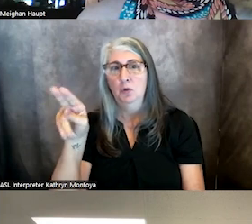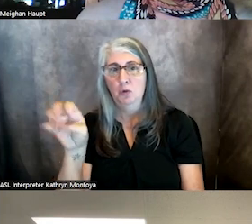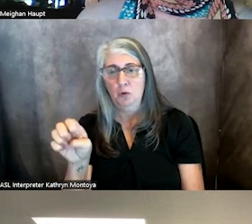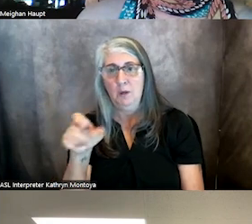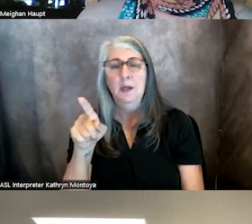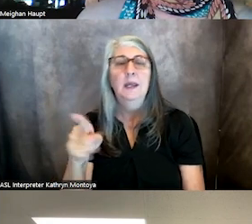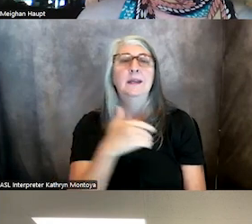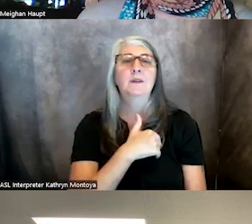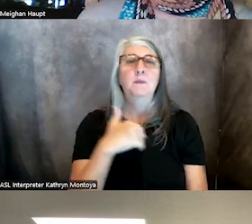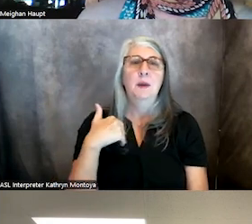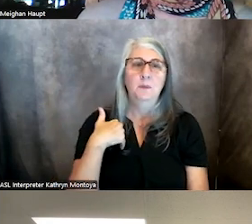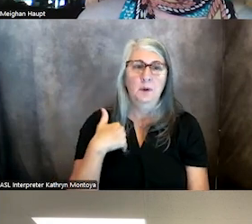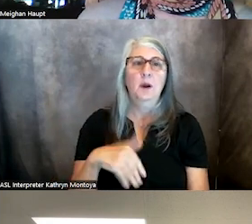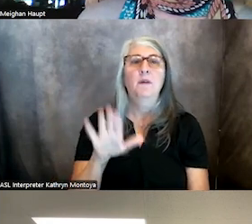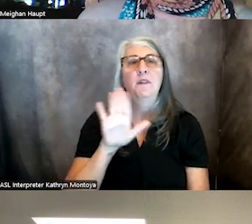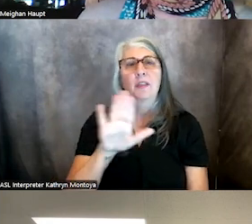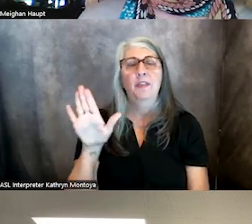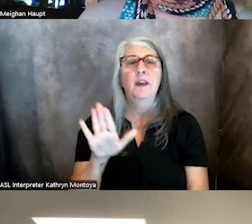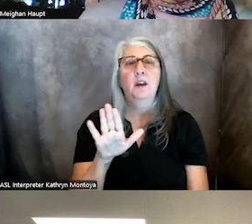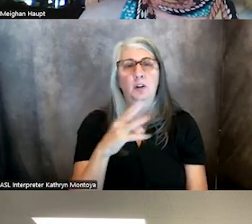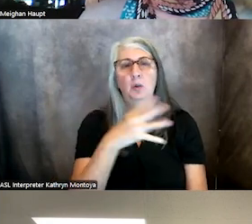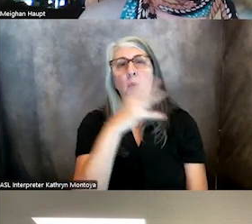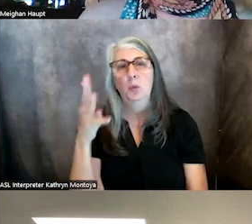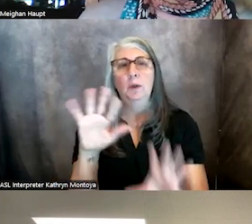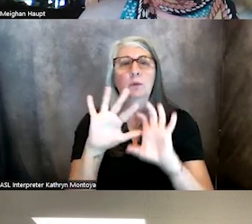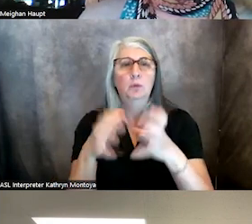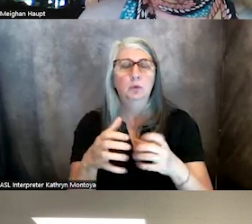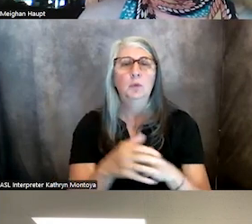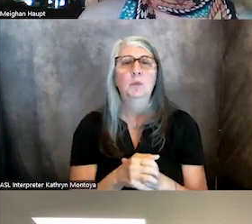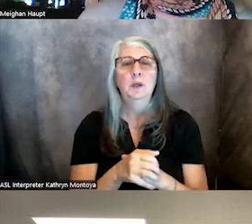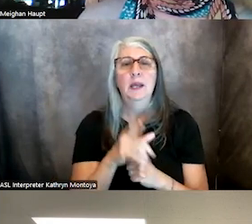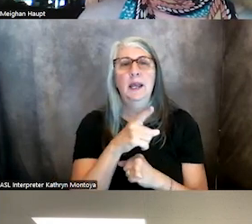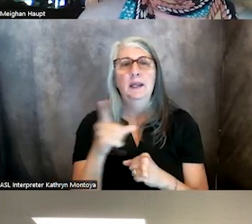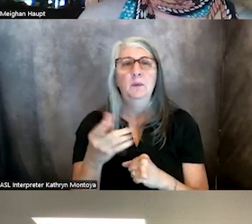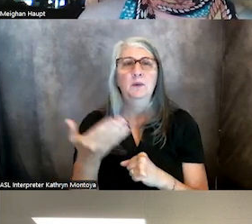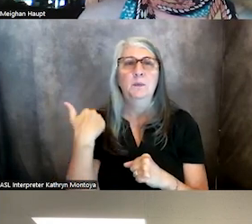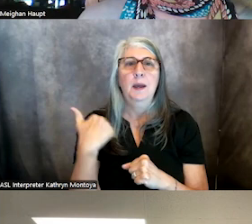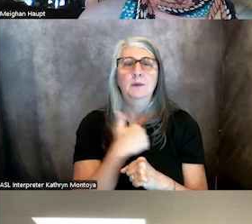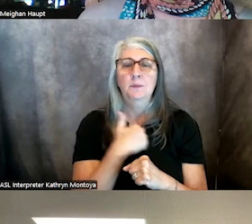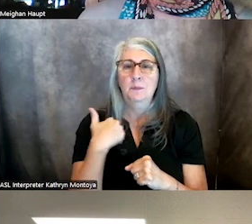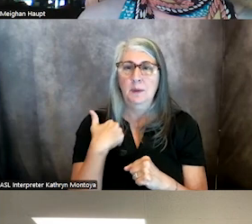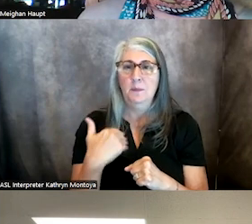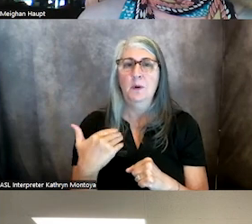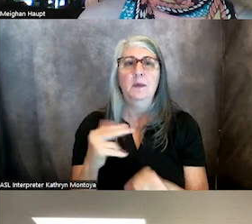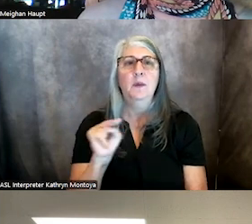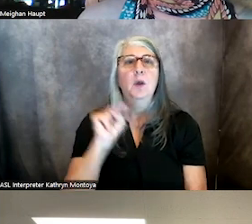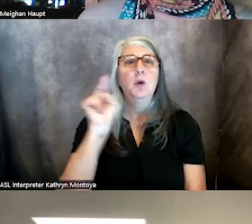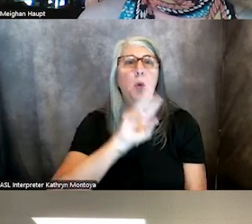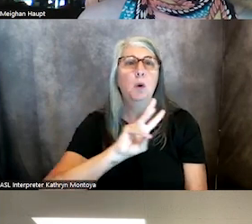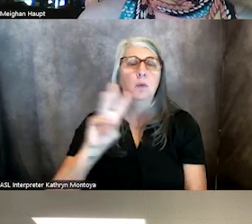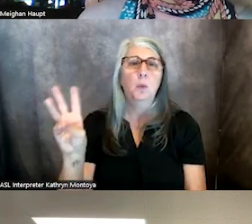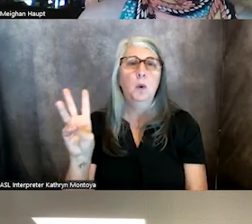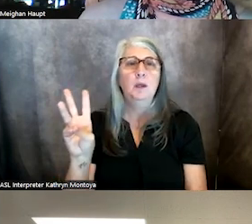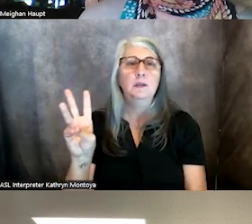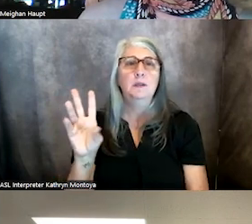SLGTQ+ training and community engagement specialist for the Paths Remembered project at the Northwest Portland Area Indian Health